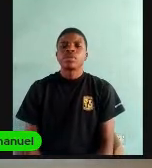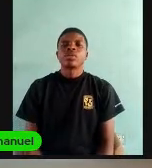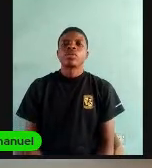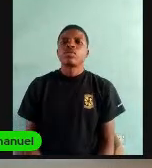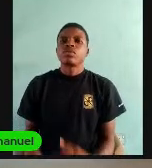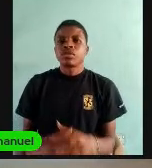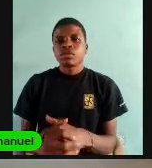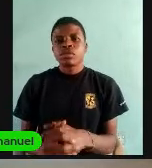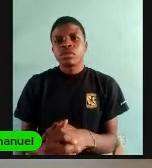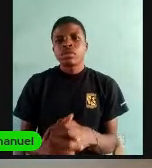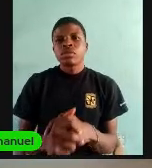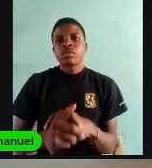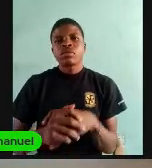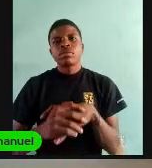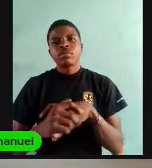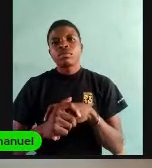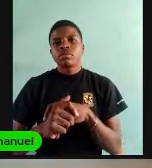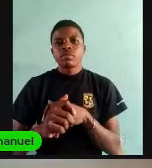stuff. Okay,